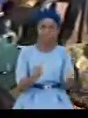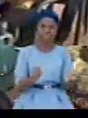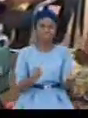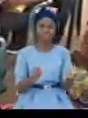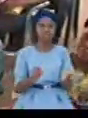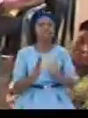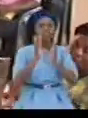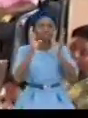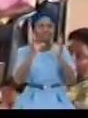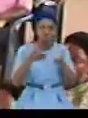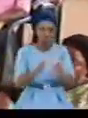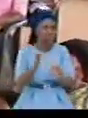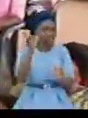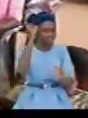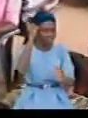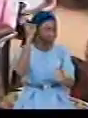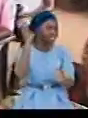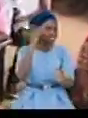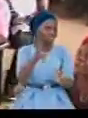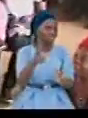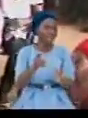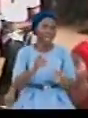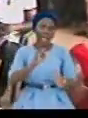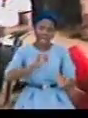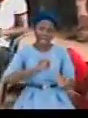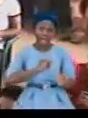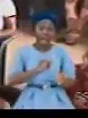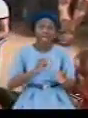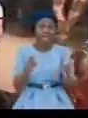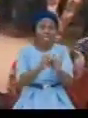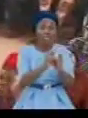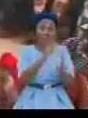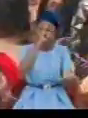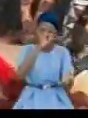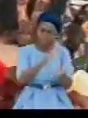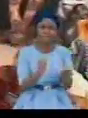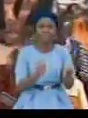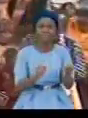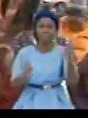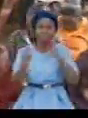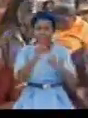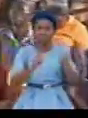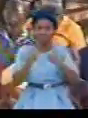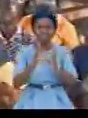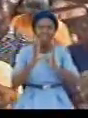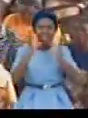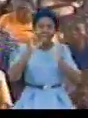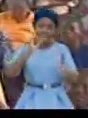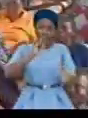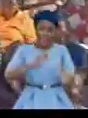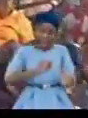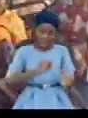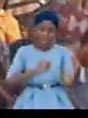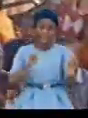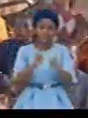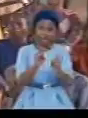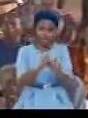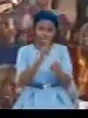tempters hear you. I also believe. Let the temptress hear you. I also